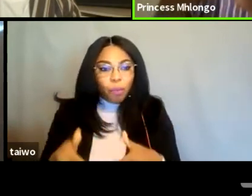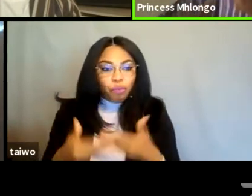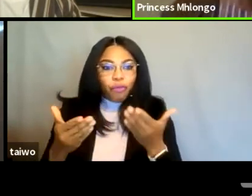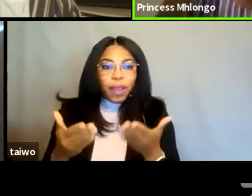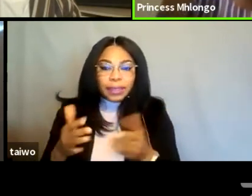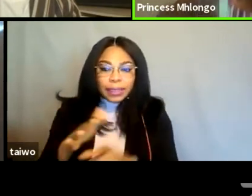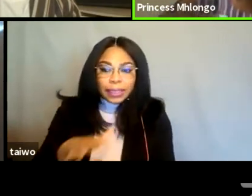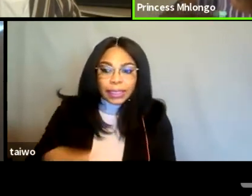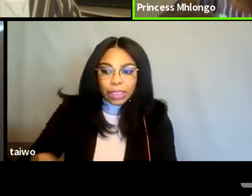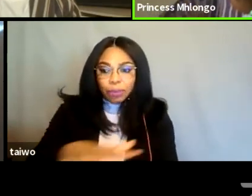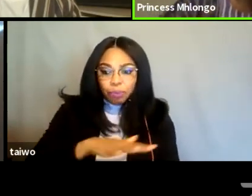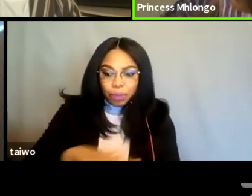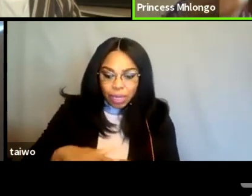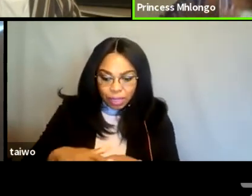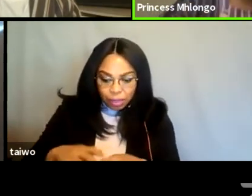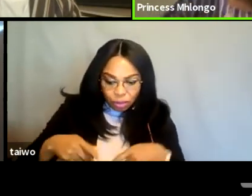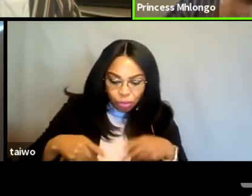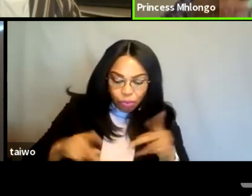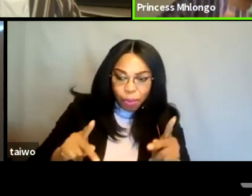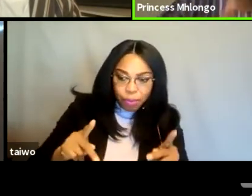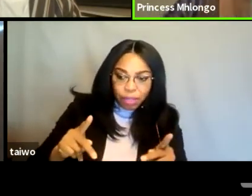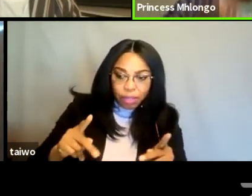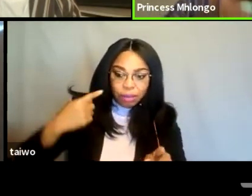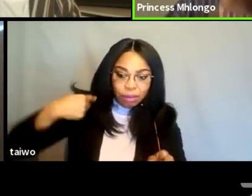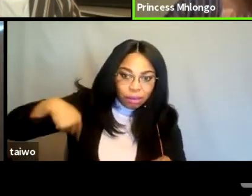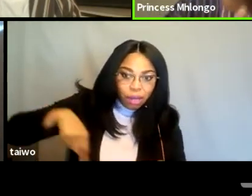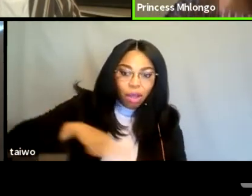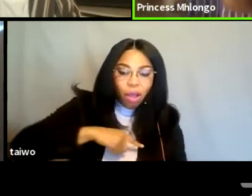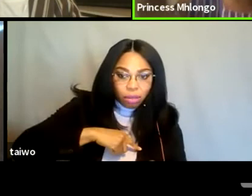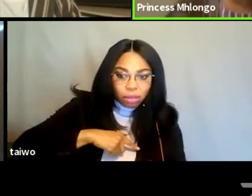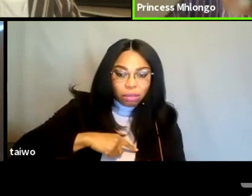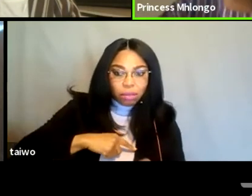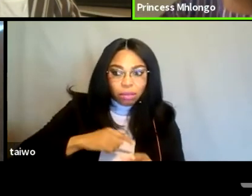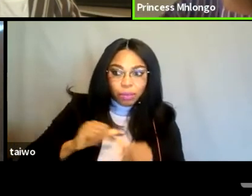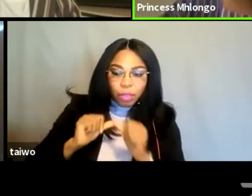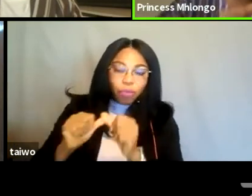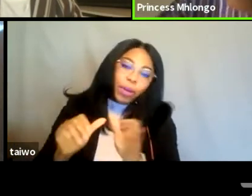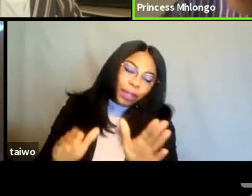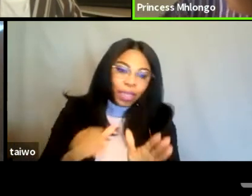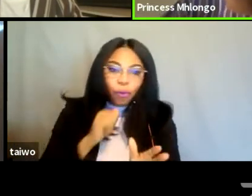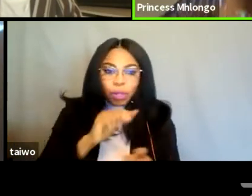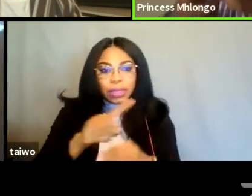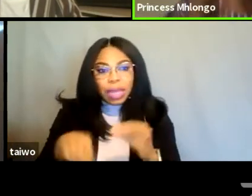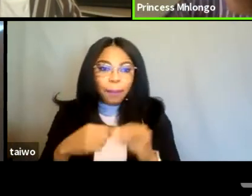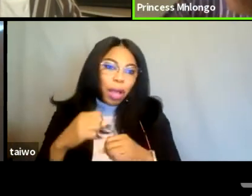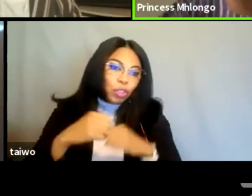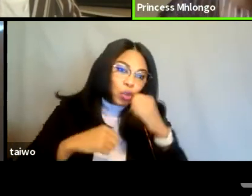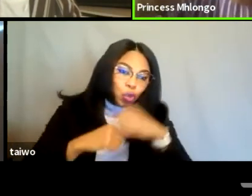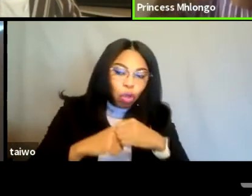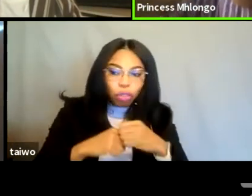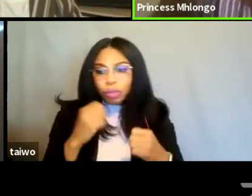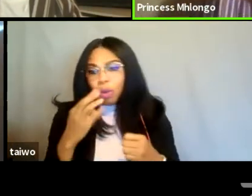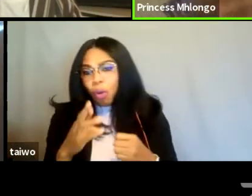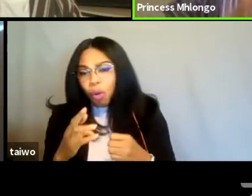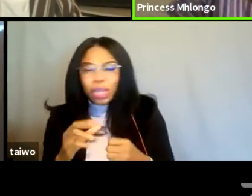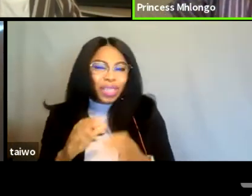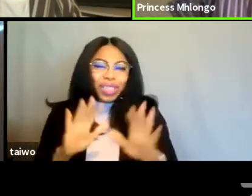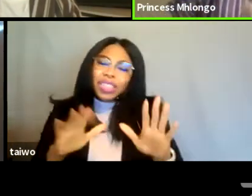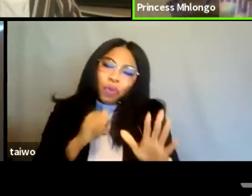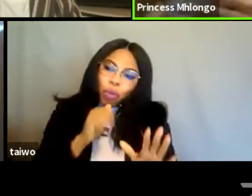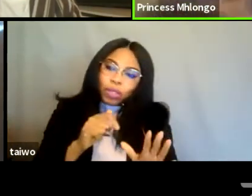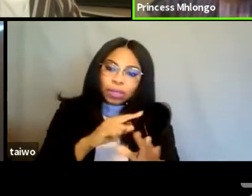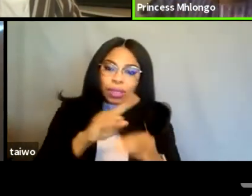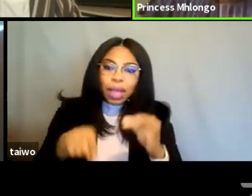a platform that allowed, for us to be constantly, it wasn't you know, about structure, or, you know, it wasn't